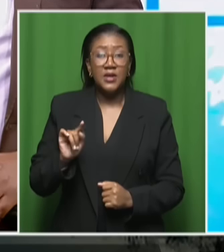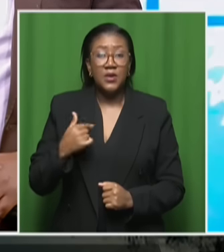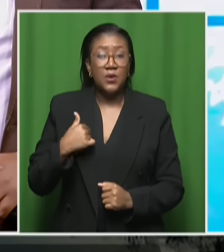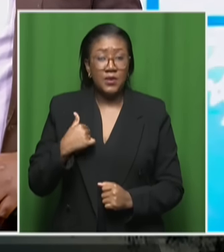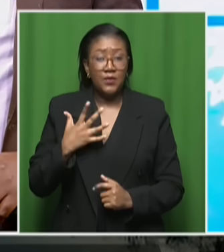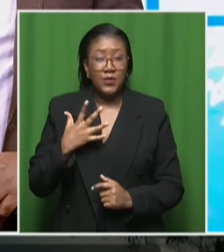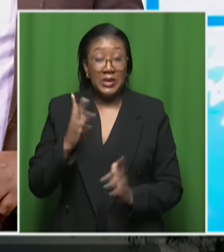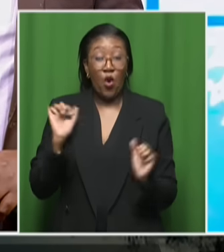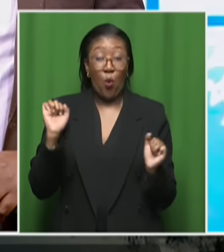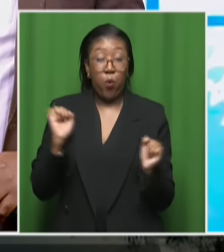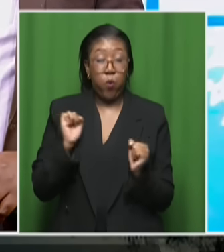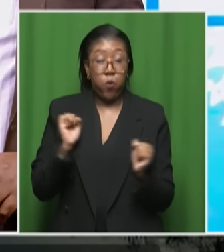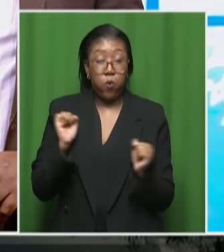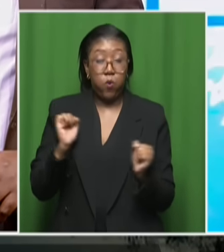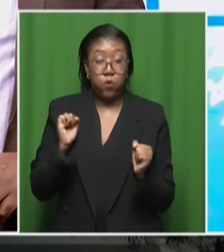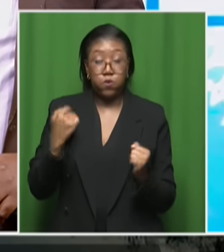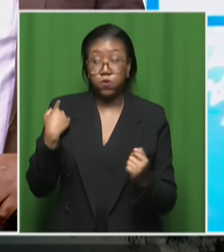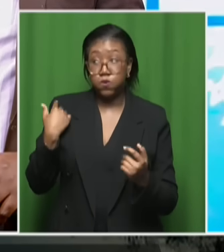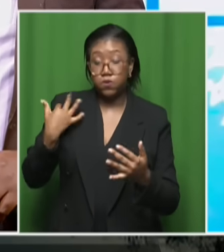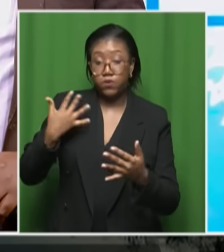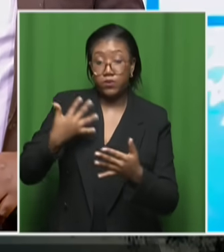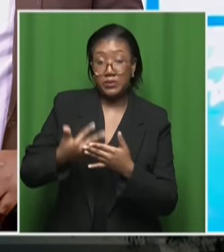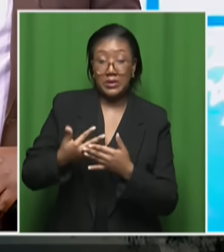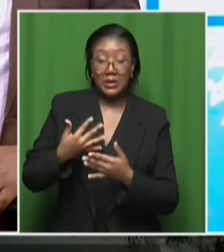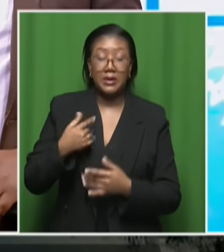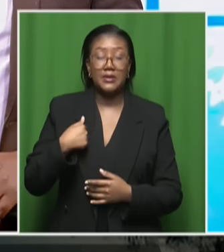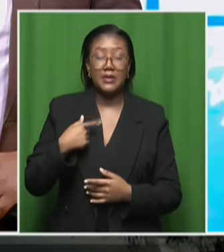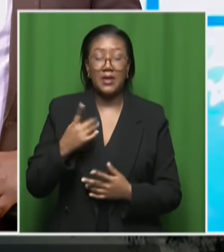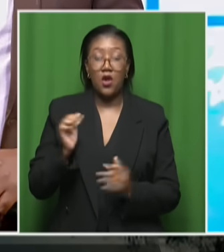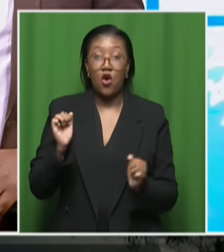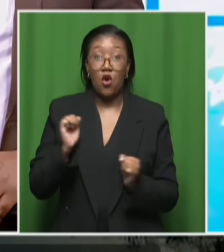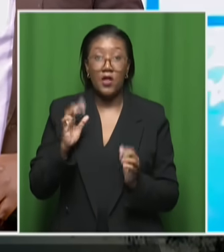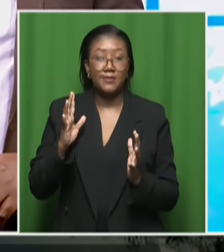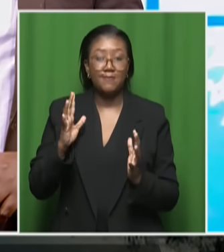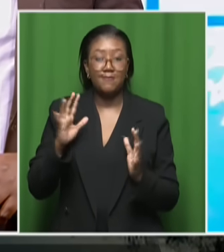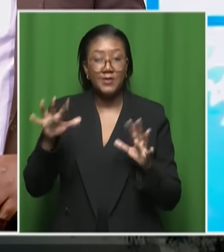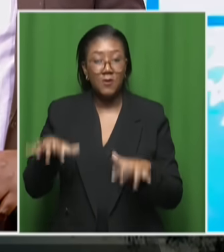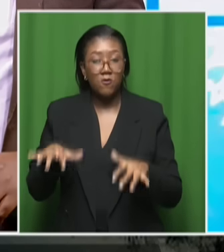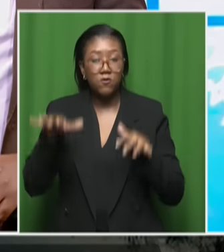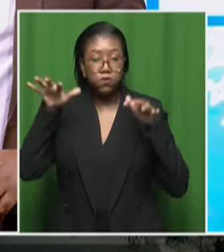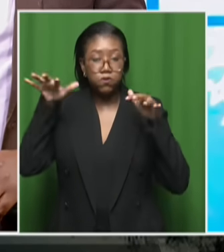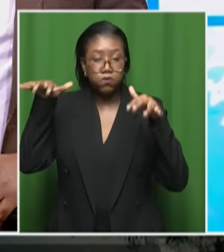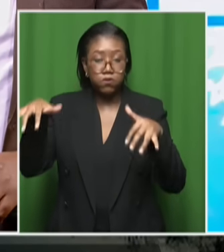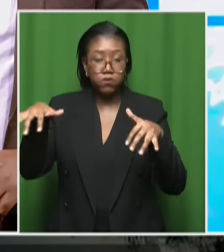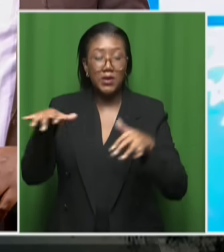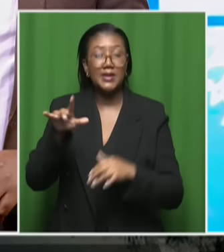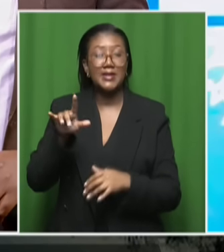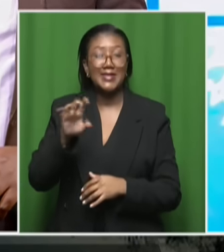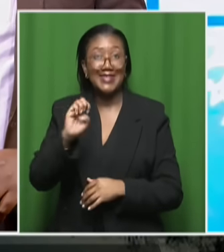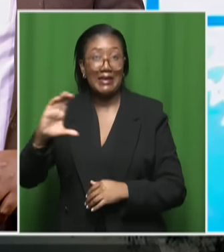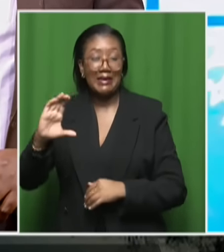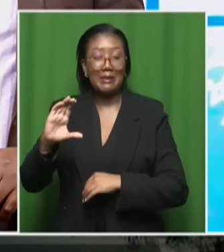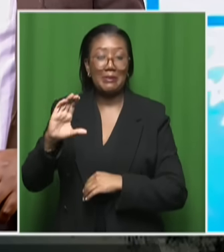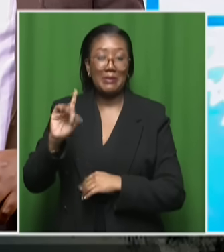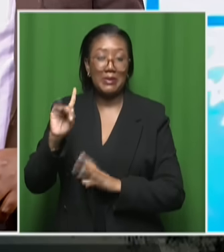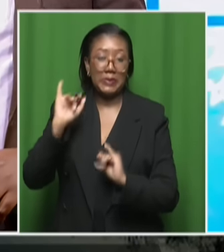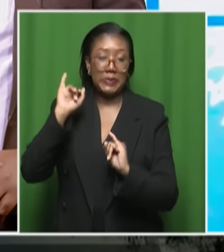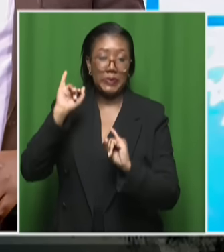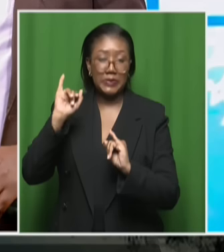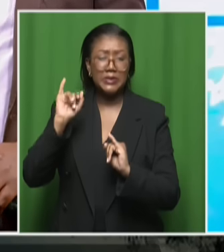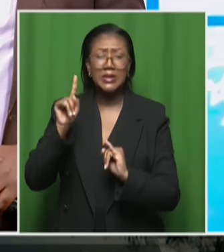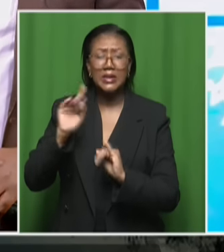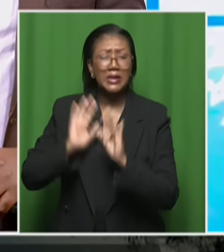experienced extreme weather events in the past few weeks in South Africa, devastating floods happening in the Eastern Cape. And if we're shining a spotlight on that